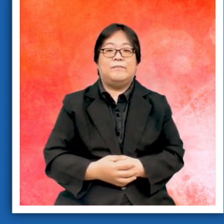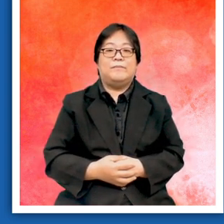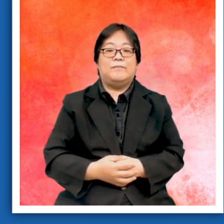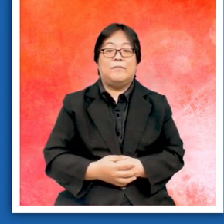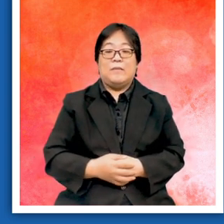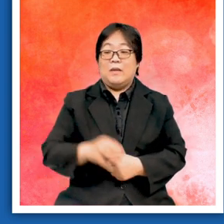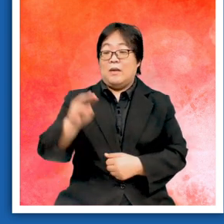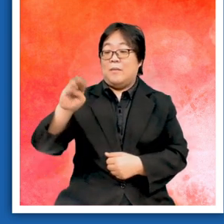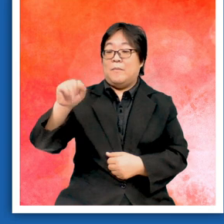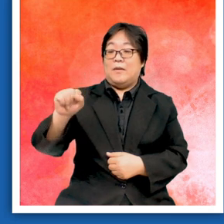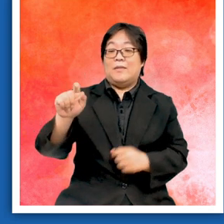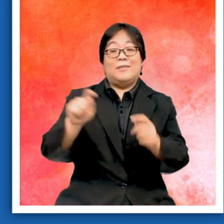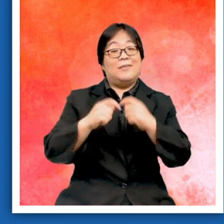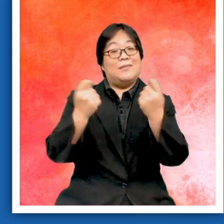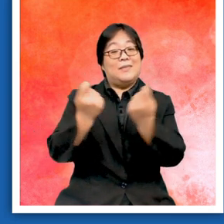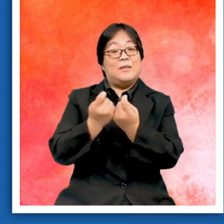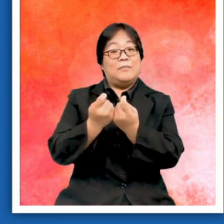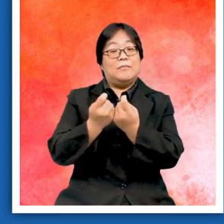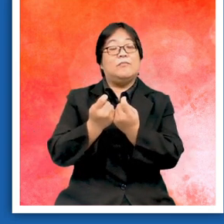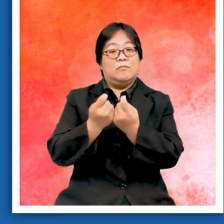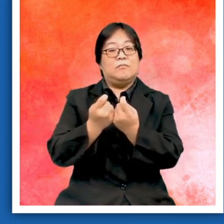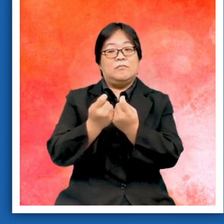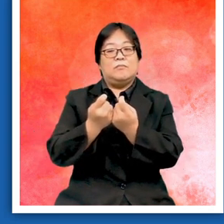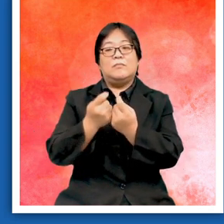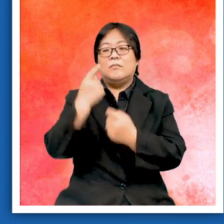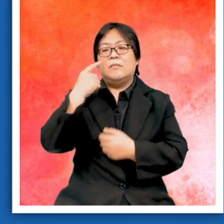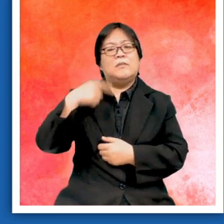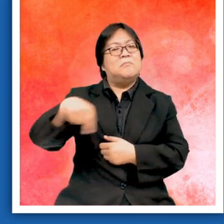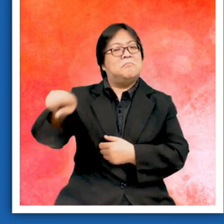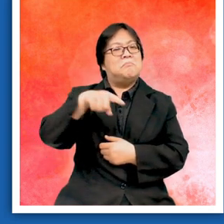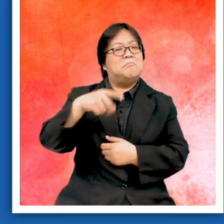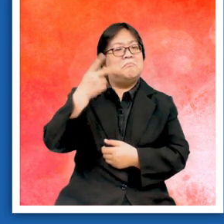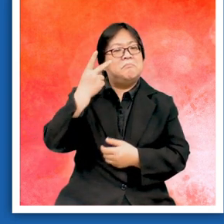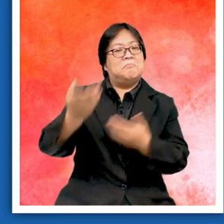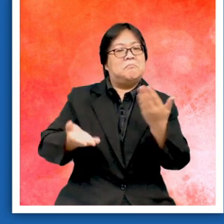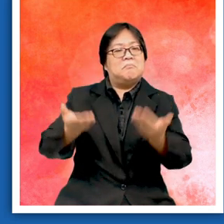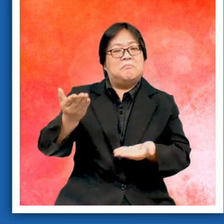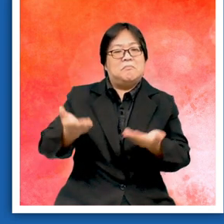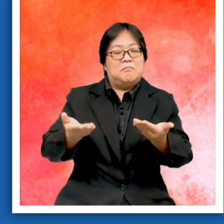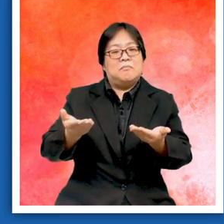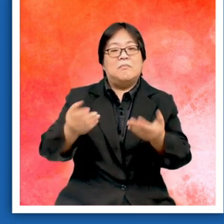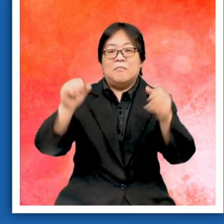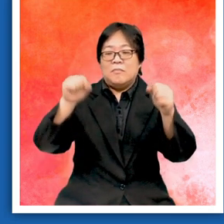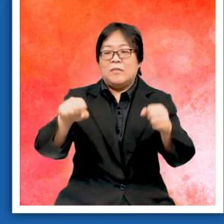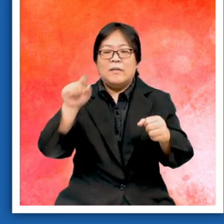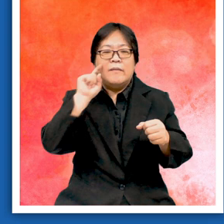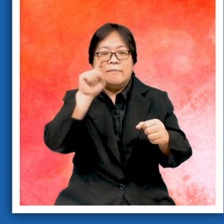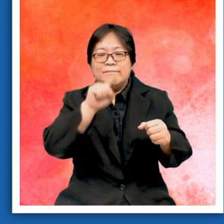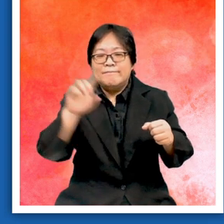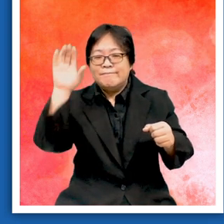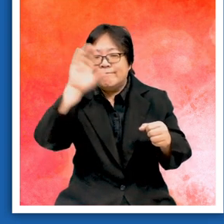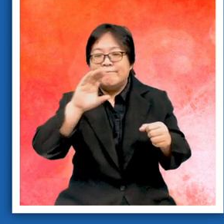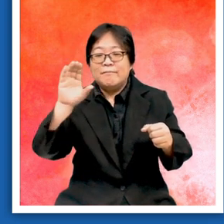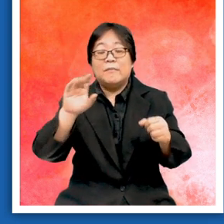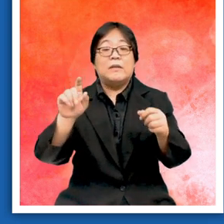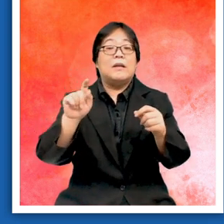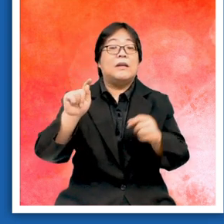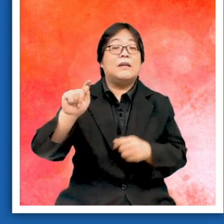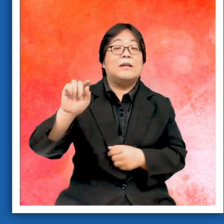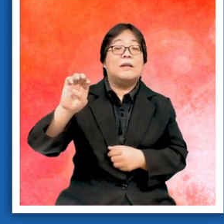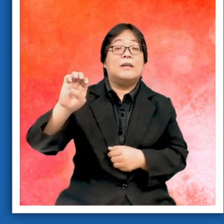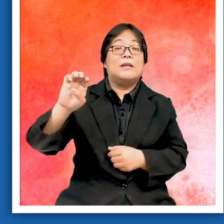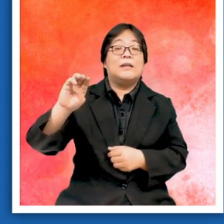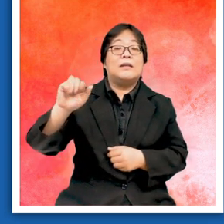In Microsoft Teams, you will most likely be able to find the themes for